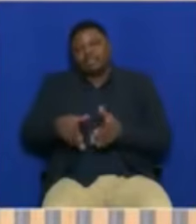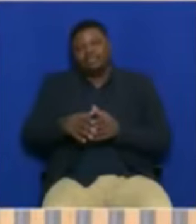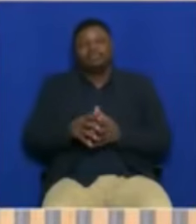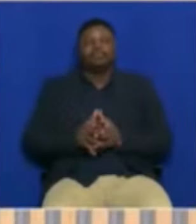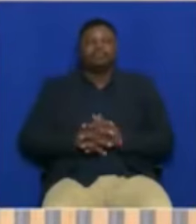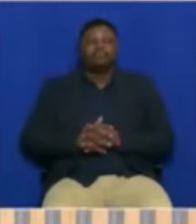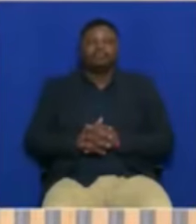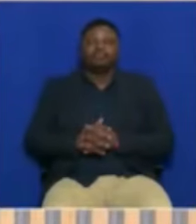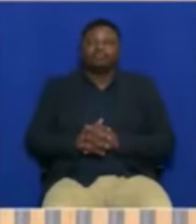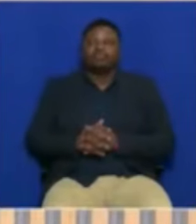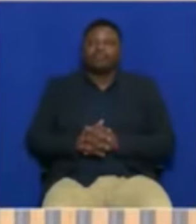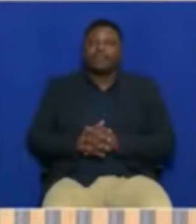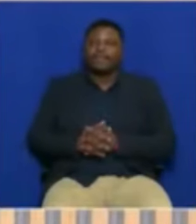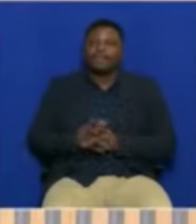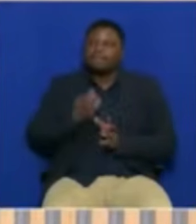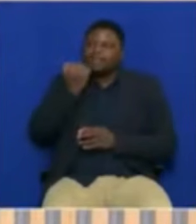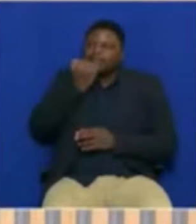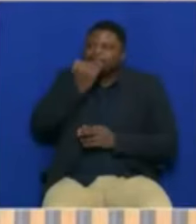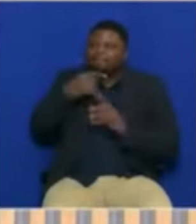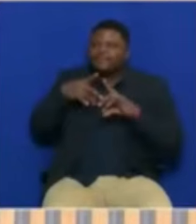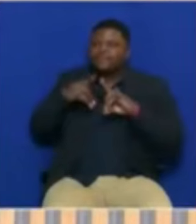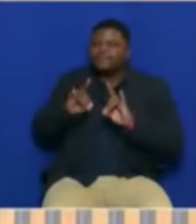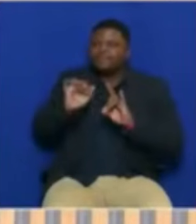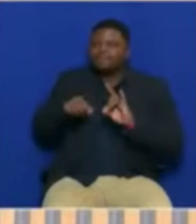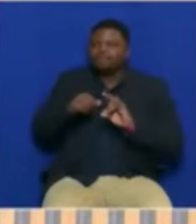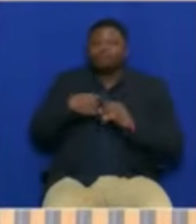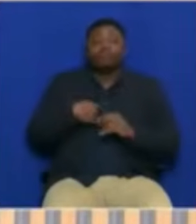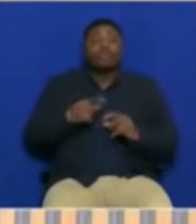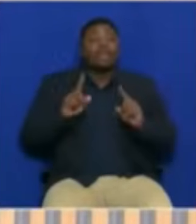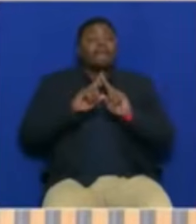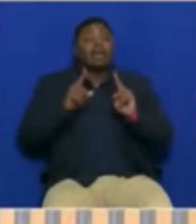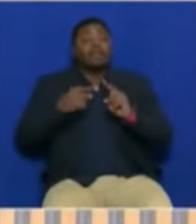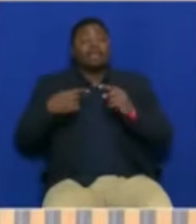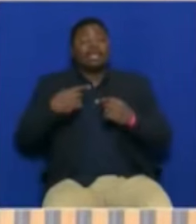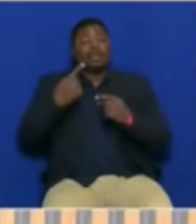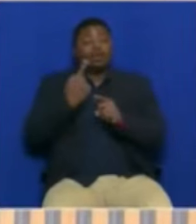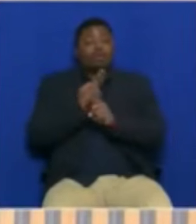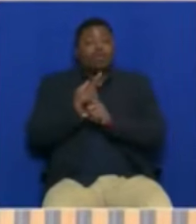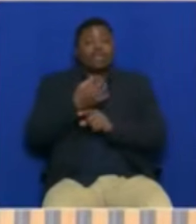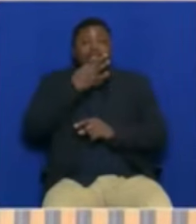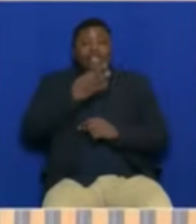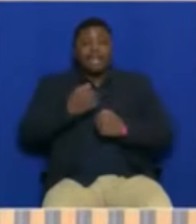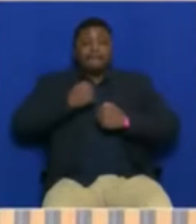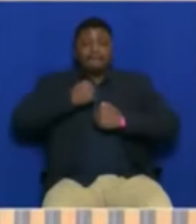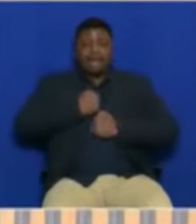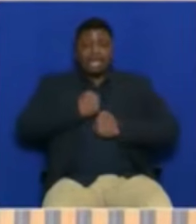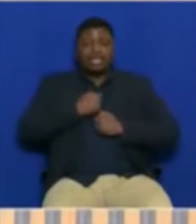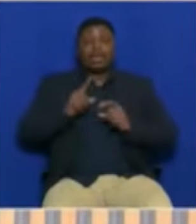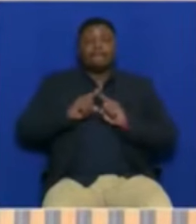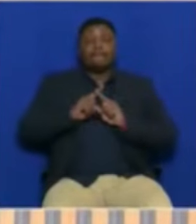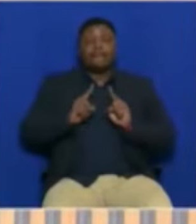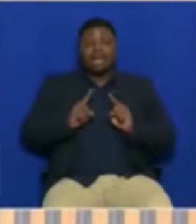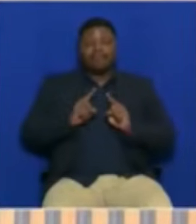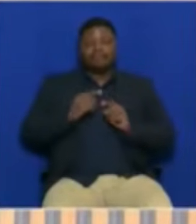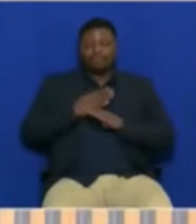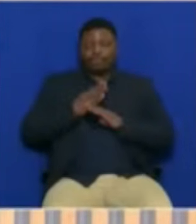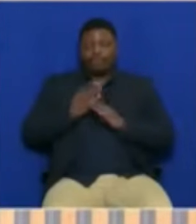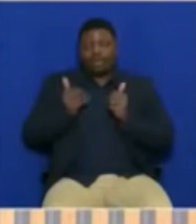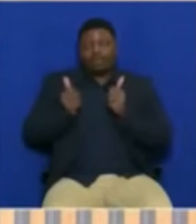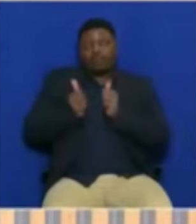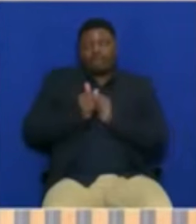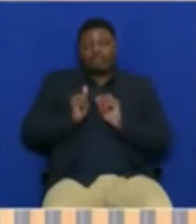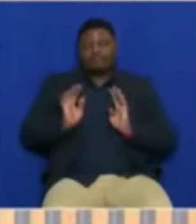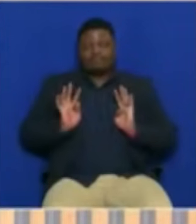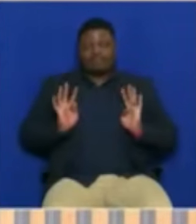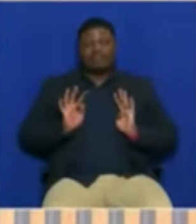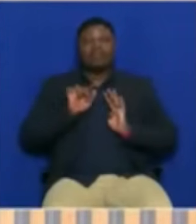this, I always say mine because my co-commissioners have never moaned about this. But for the first time,